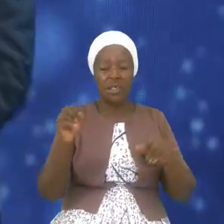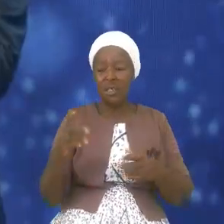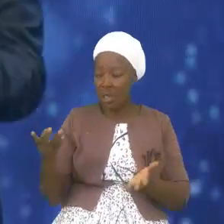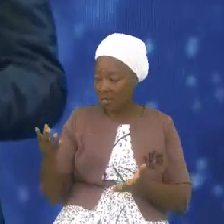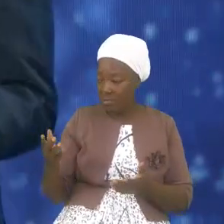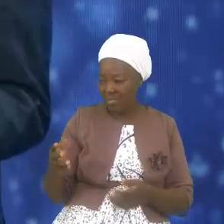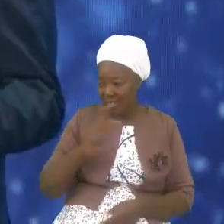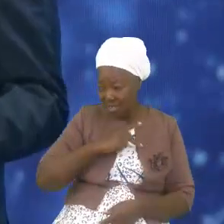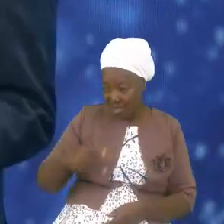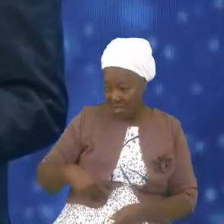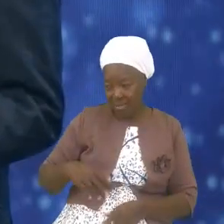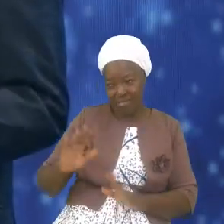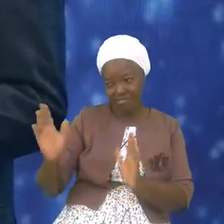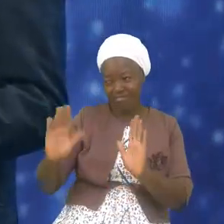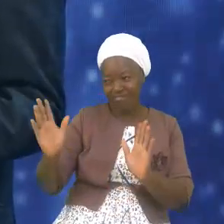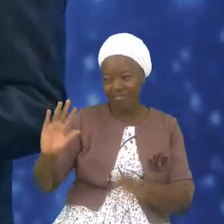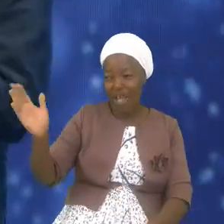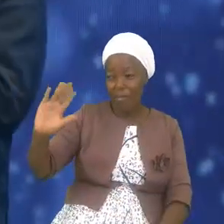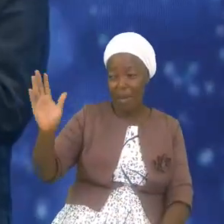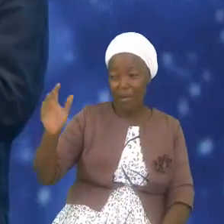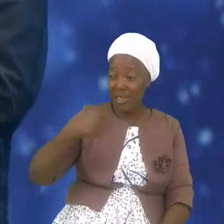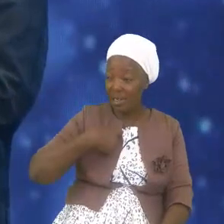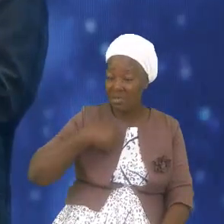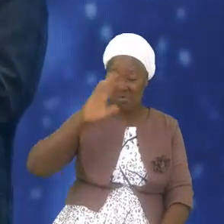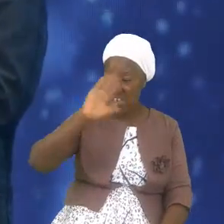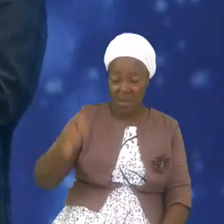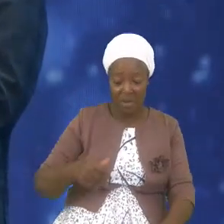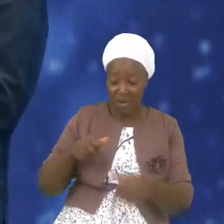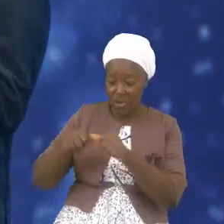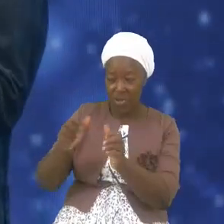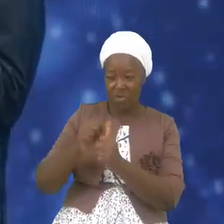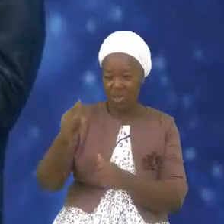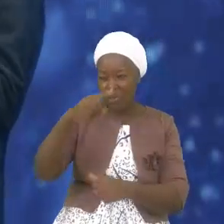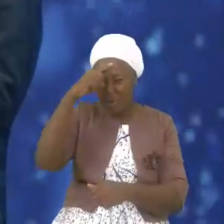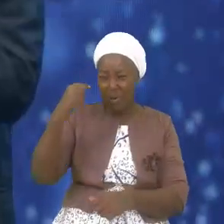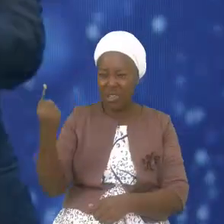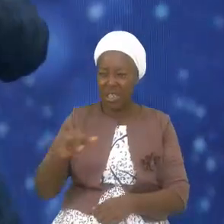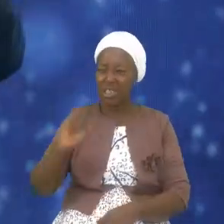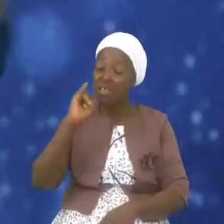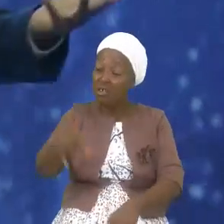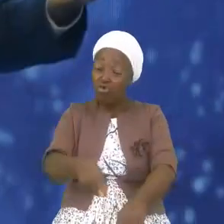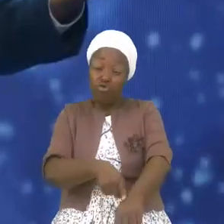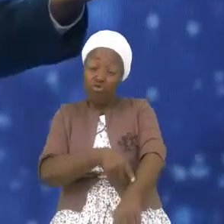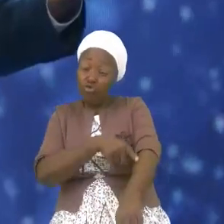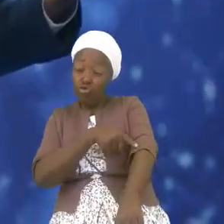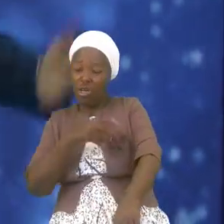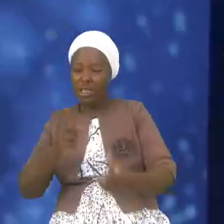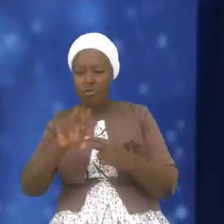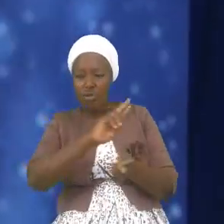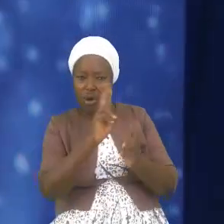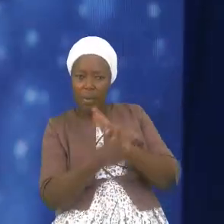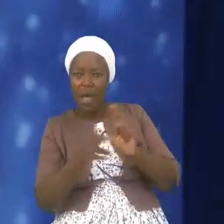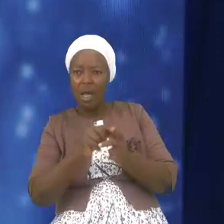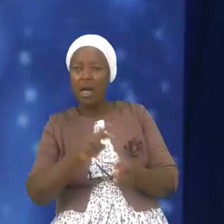continue with you. And you turn and you repent and you say, Lord, I come to you with all my